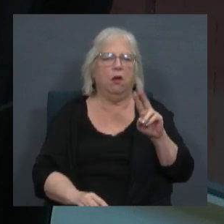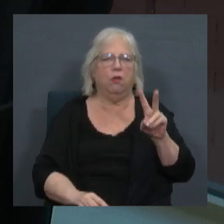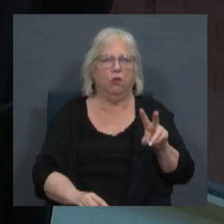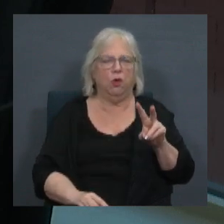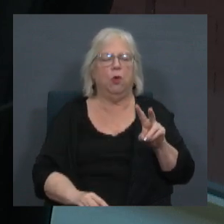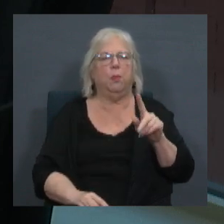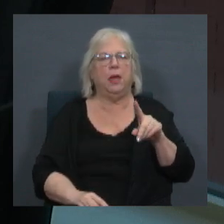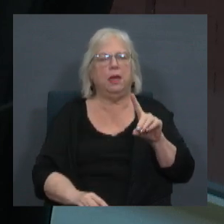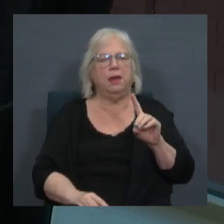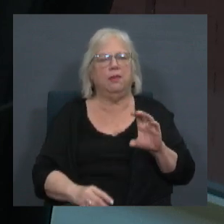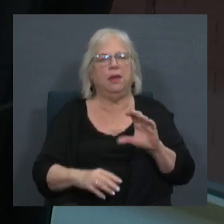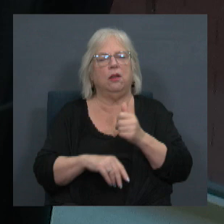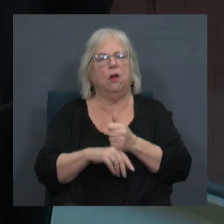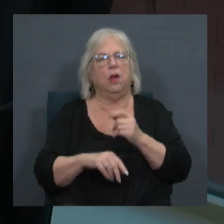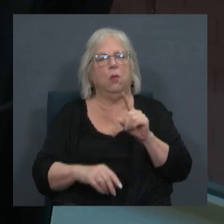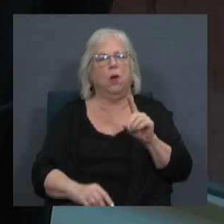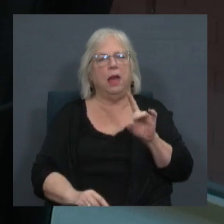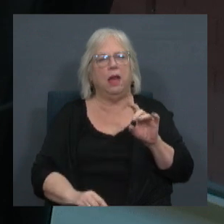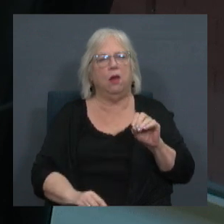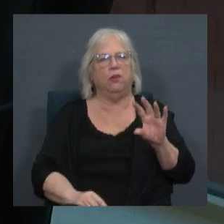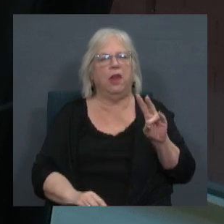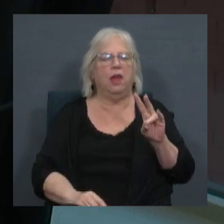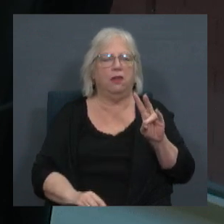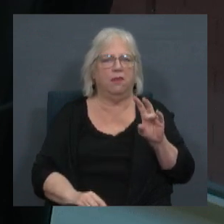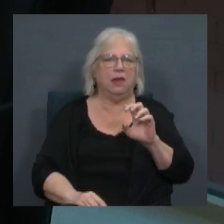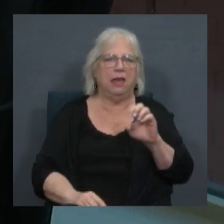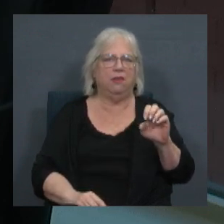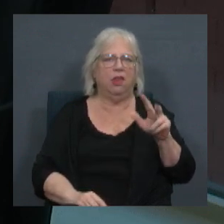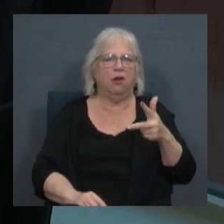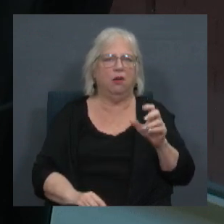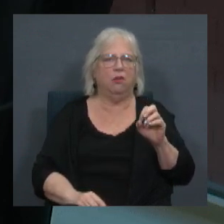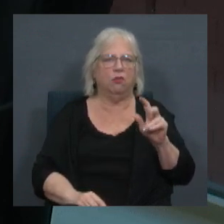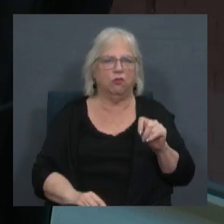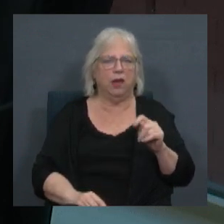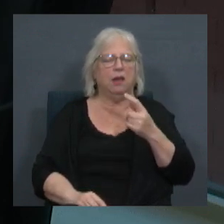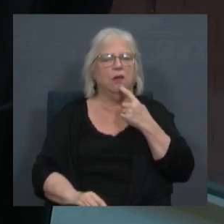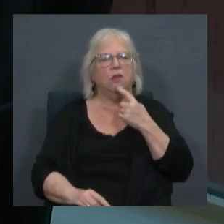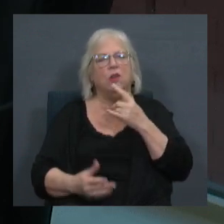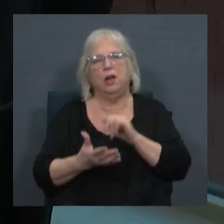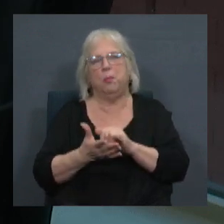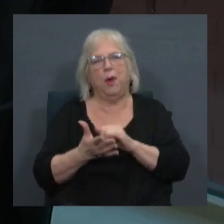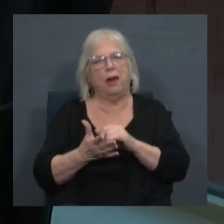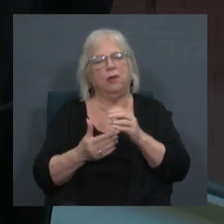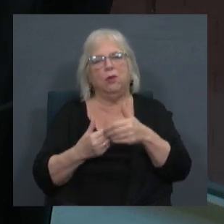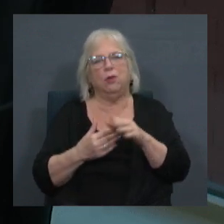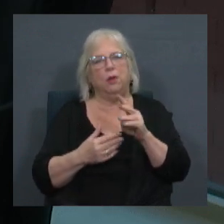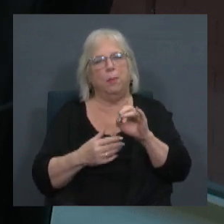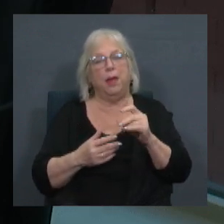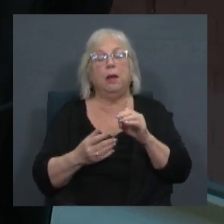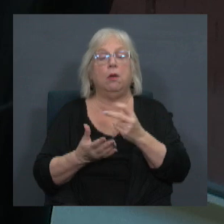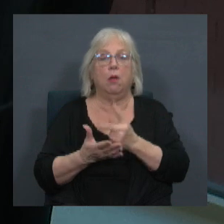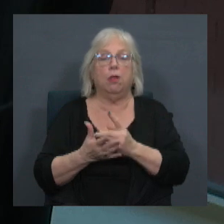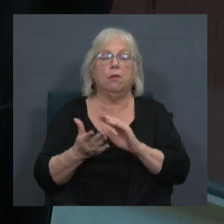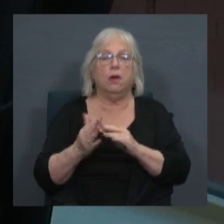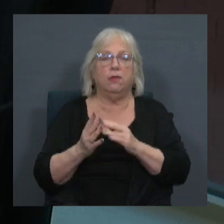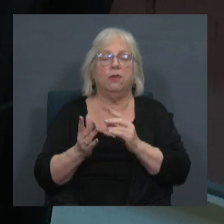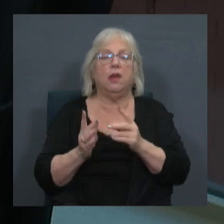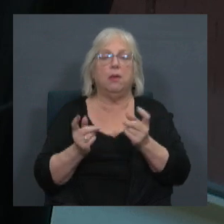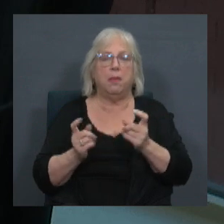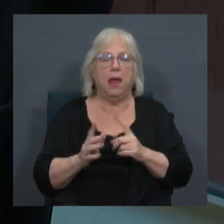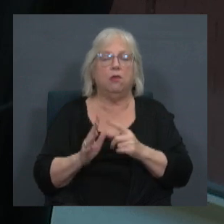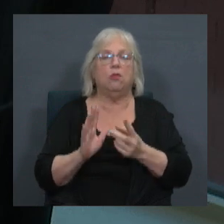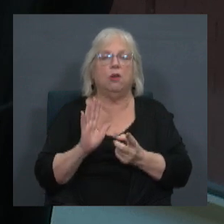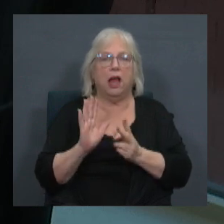located at 1807 East 3rd Street. An ordinance to declare it impractical and unfeasible to bid to authorize the city manager to enter into a sole